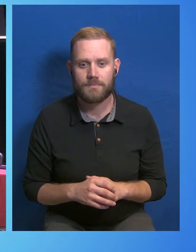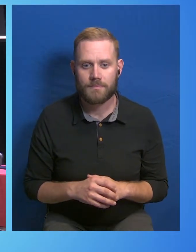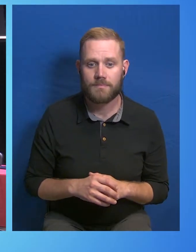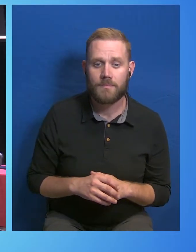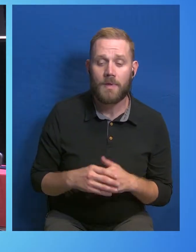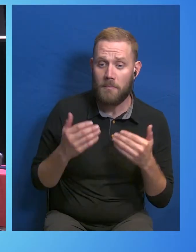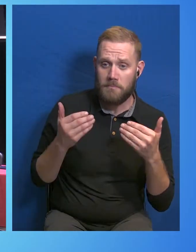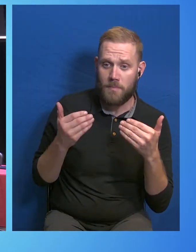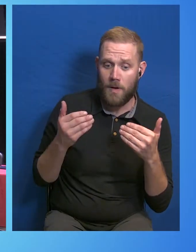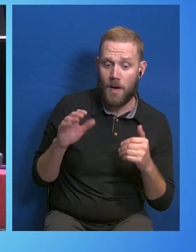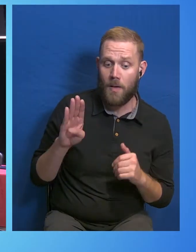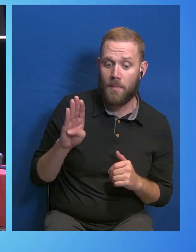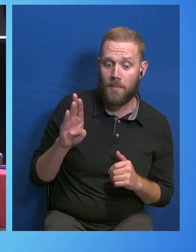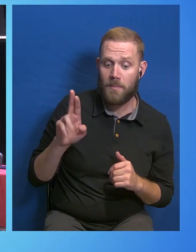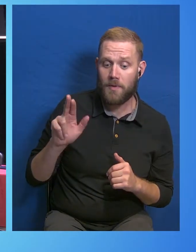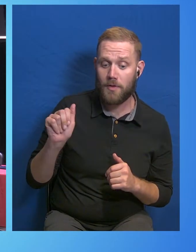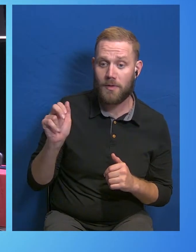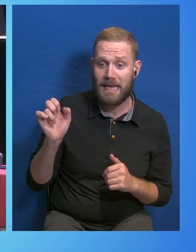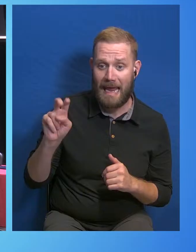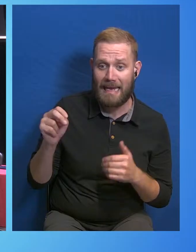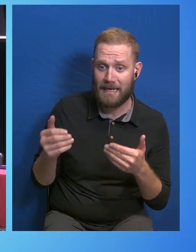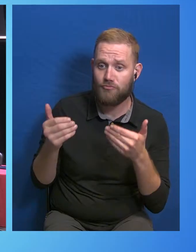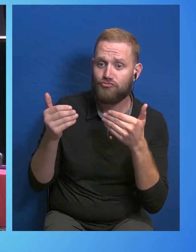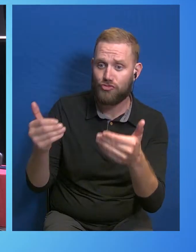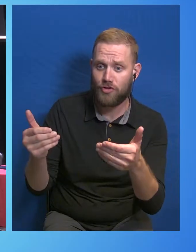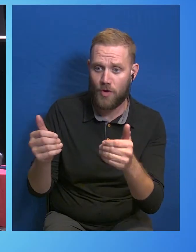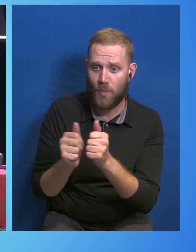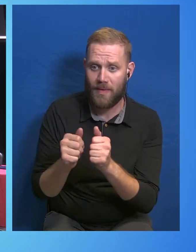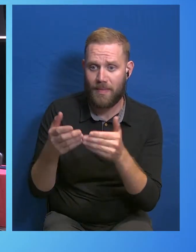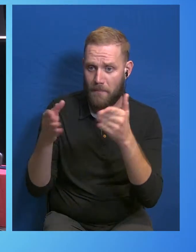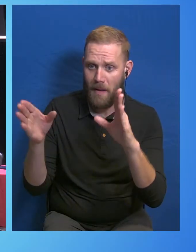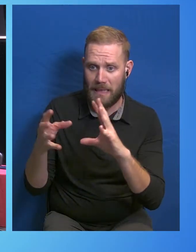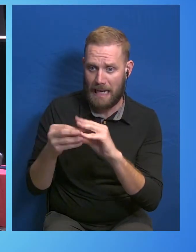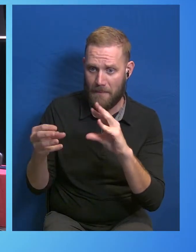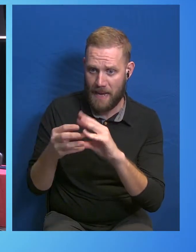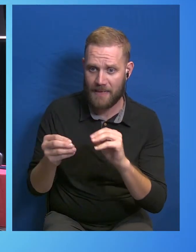Okay, I'm going to move ahead with the next public comment.